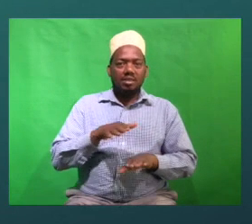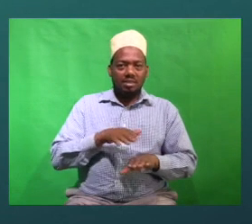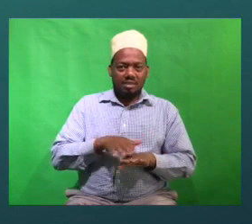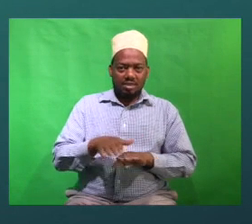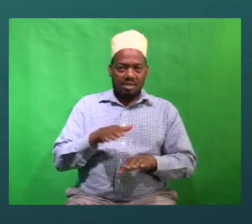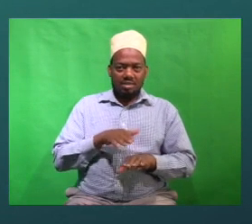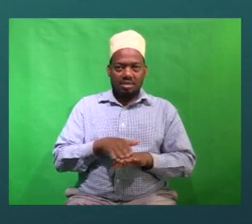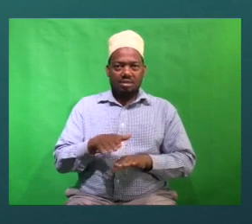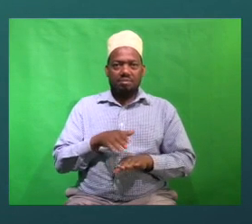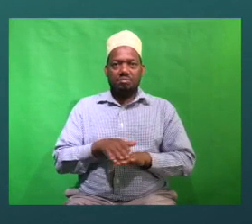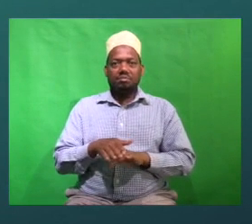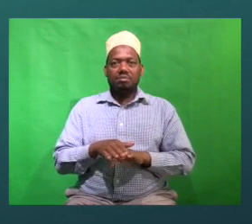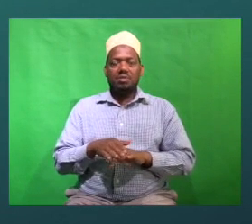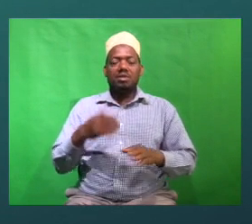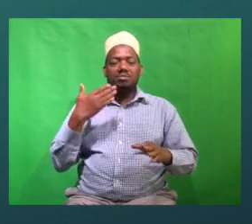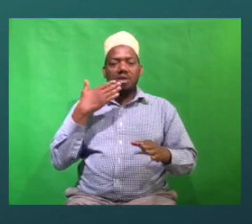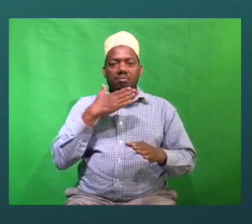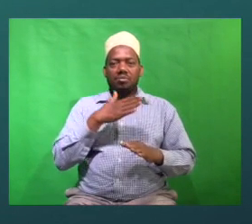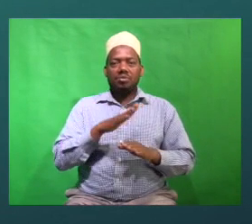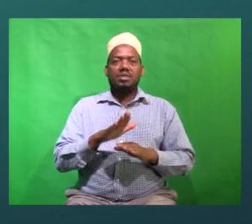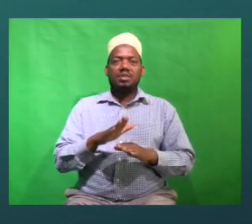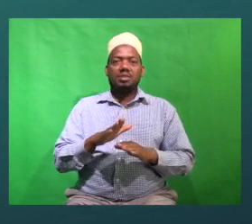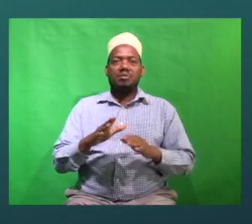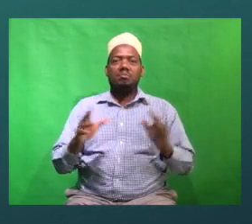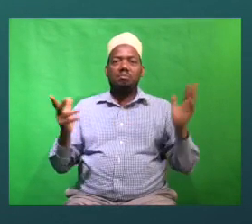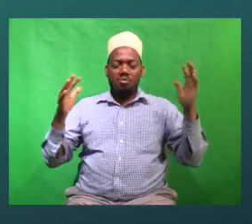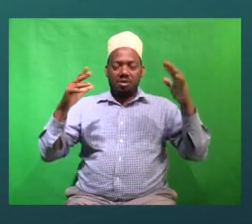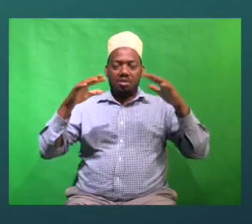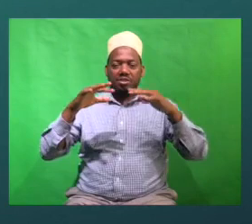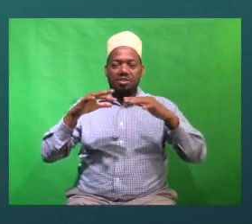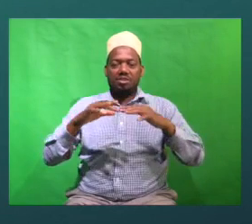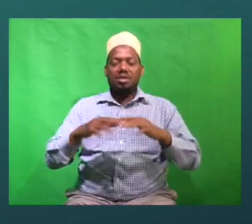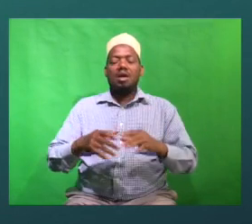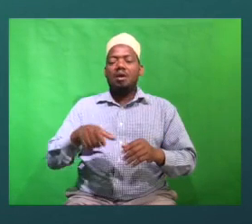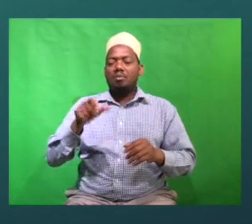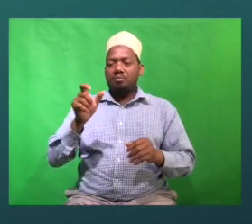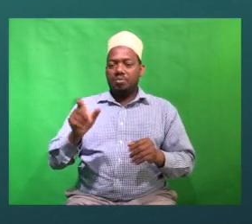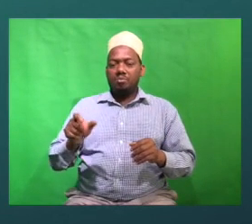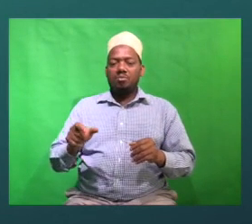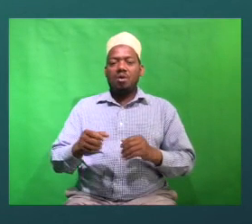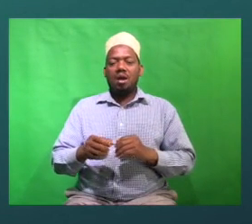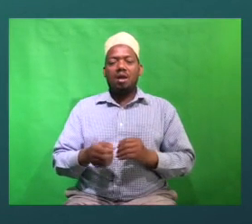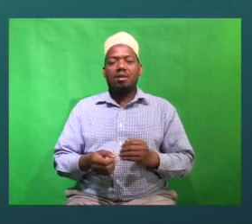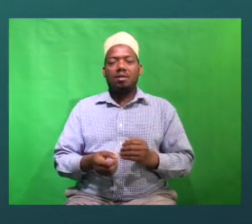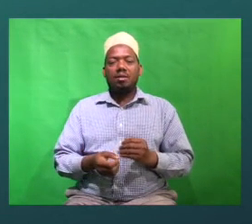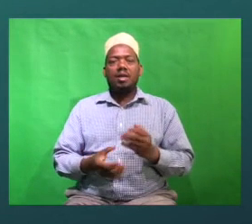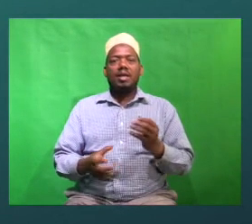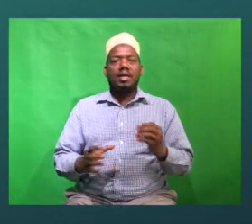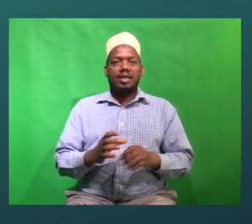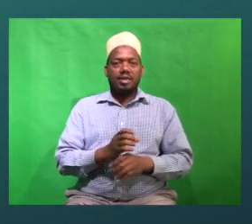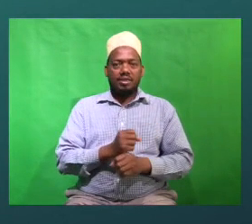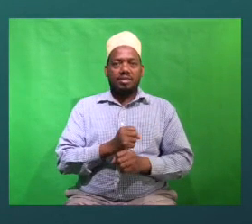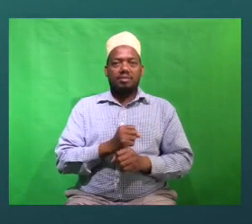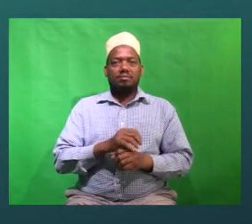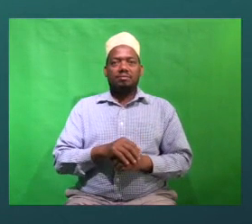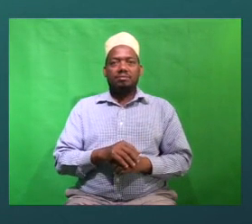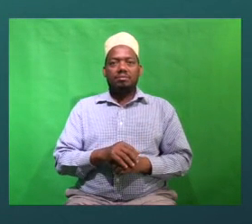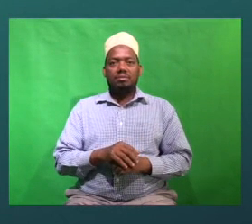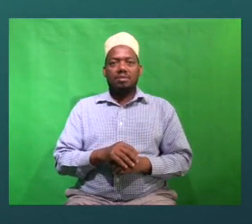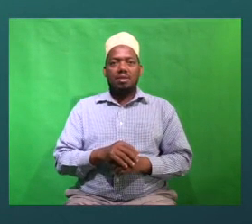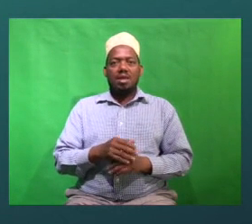resources. This also is very important. Population or group of people who exploit resources.